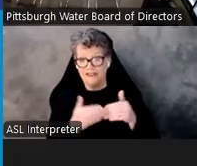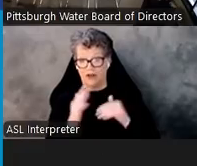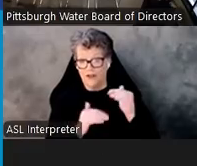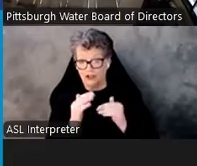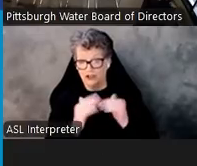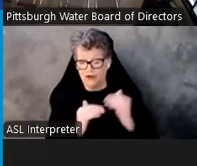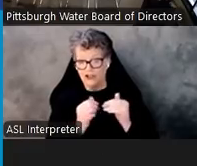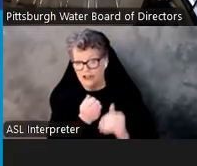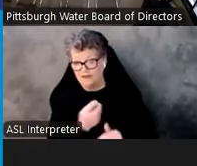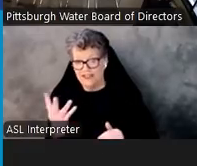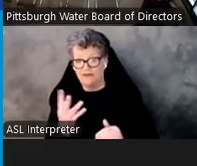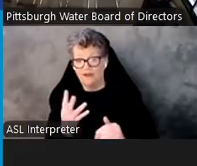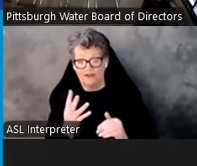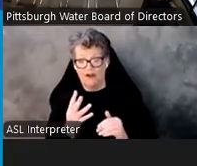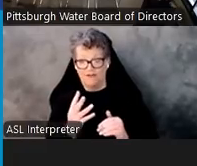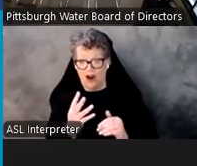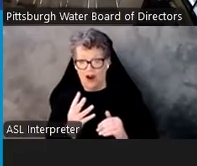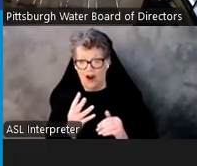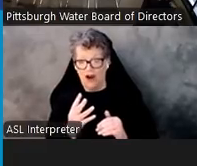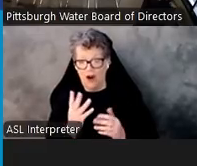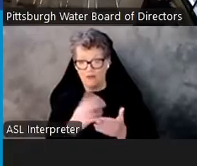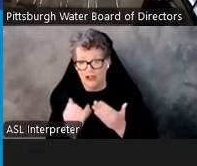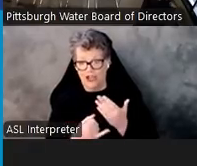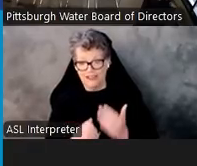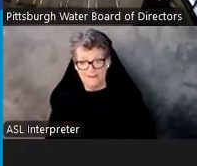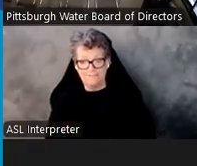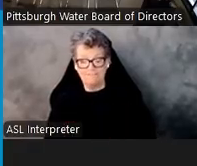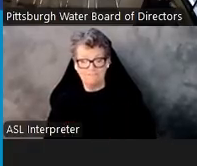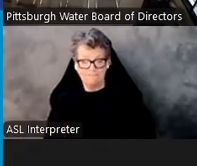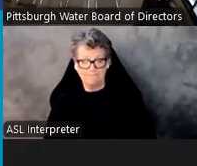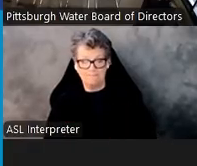of several of our vertical projects.